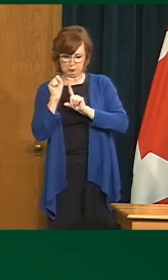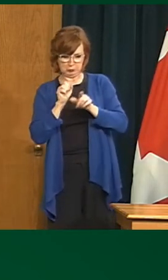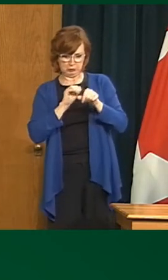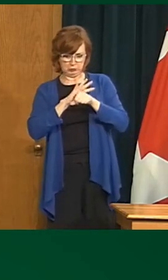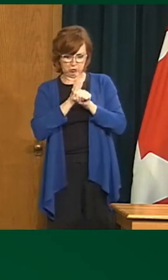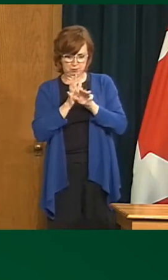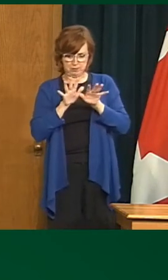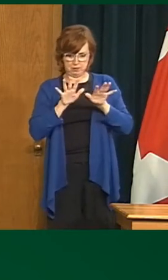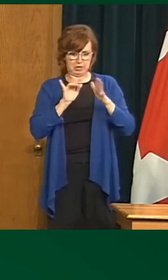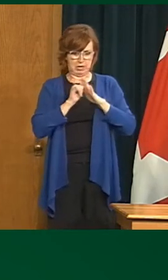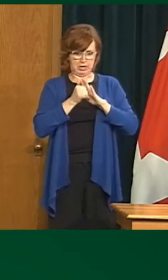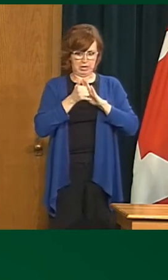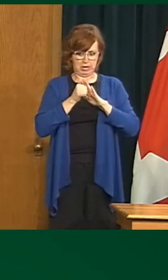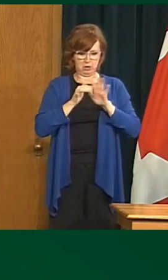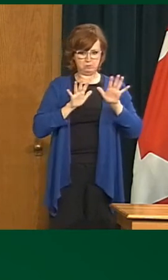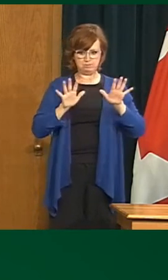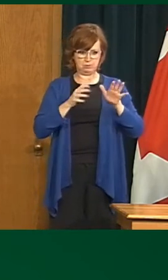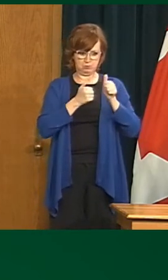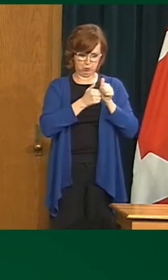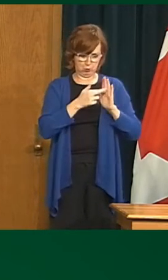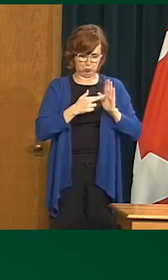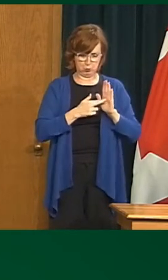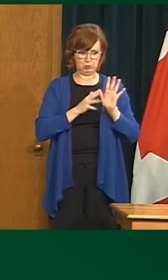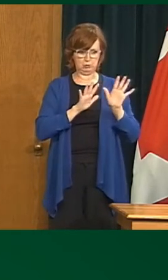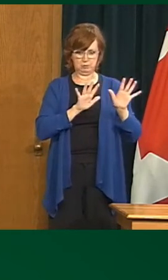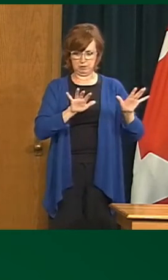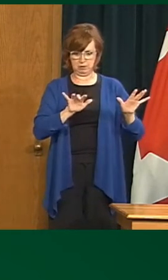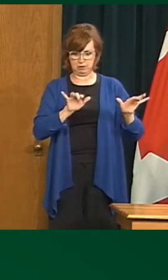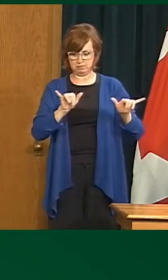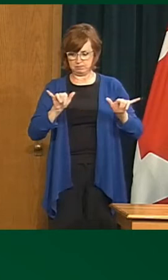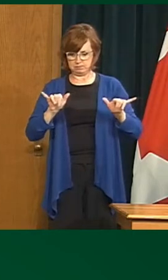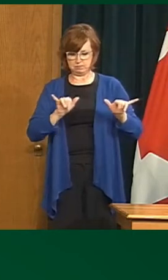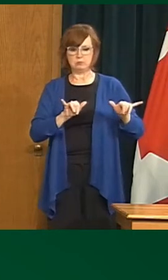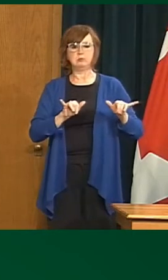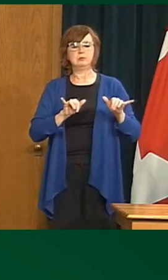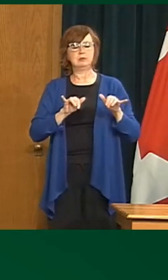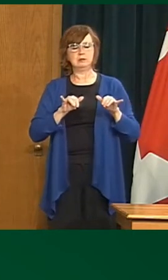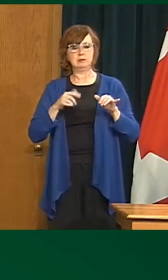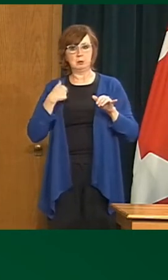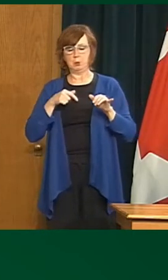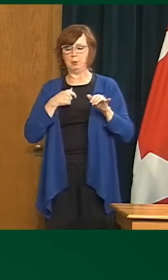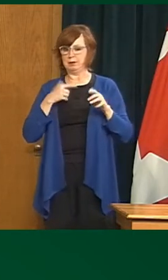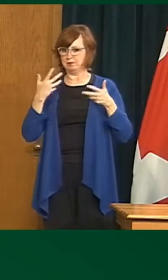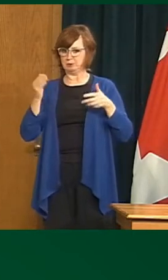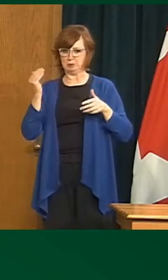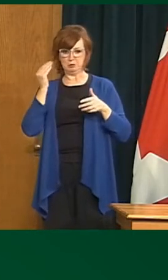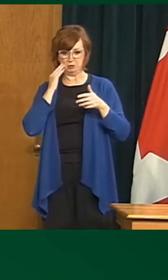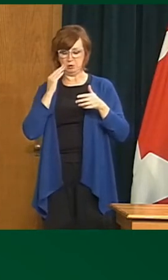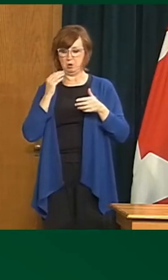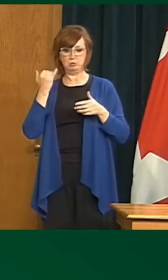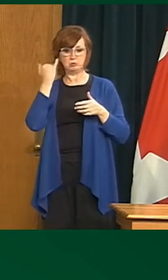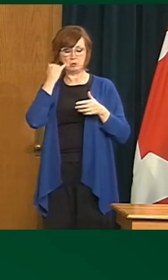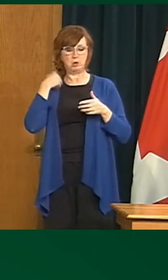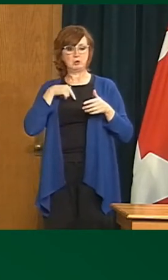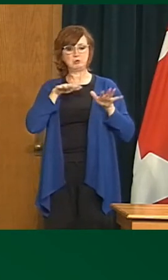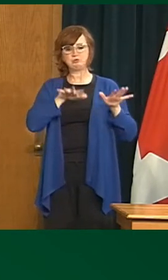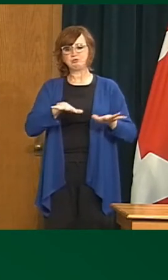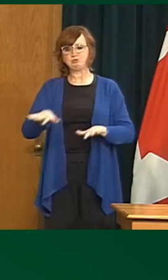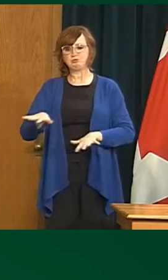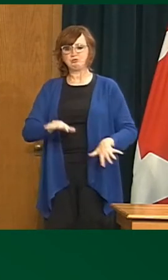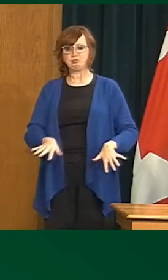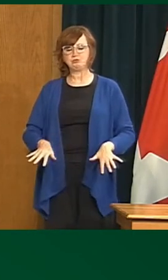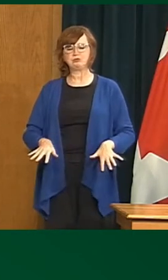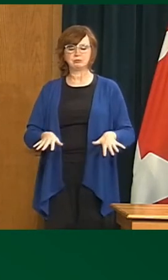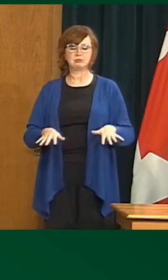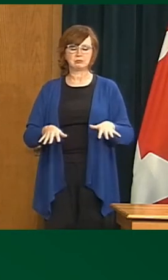know that it can spread quickly if we don't do those things. So let's be careful so that we can keep